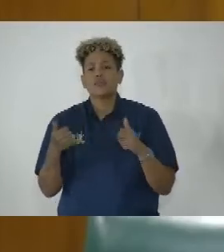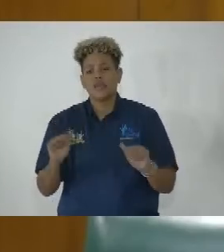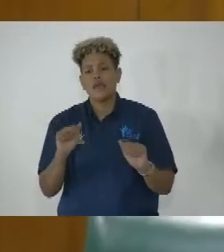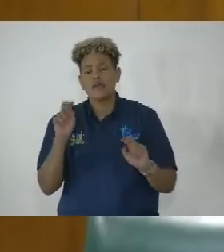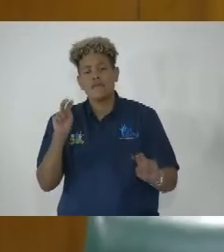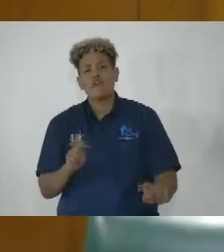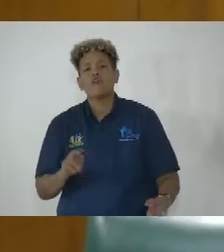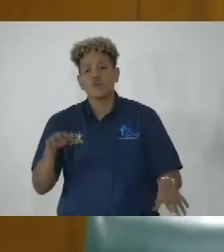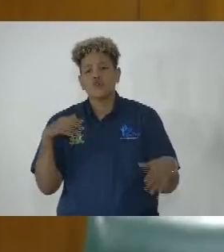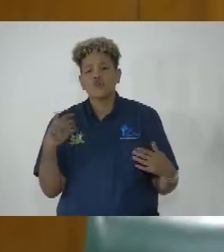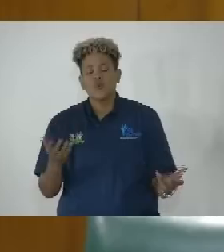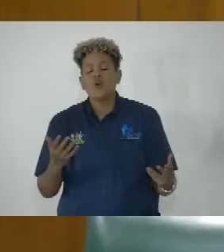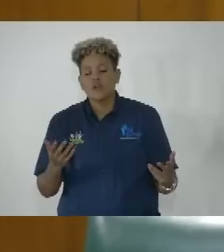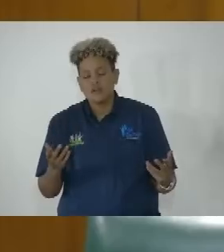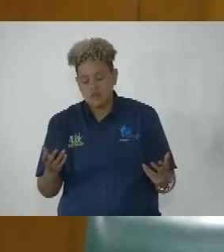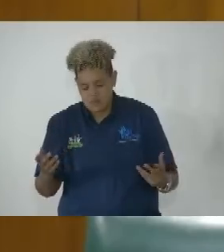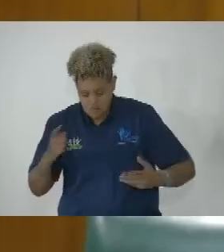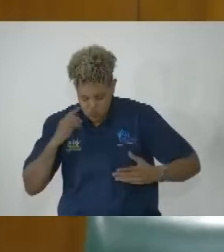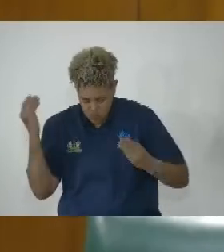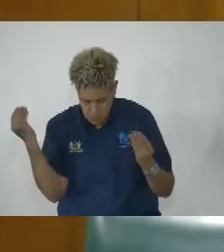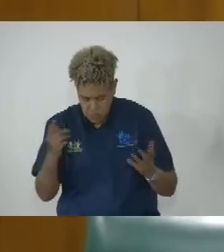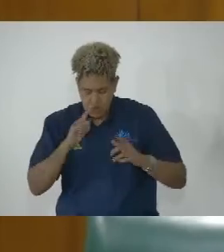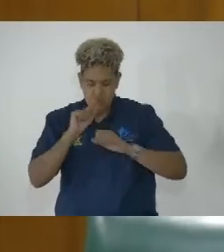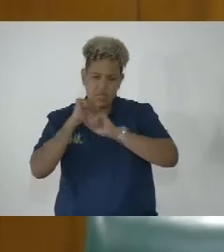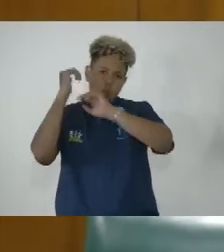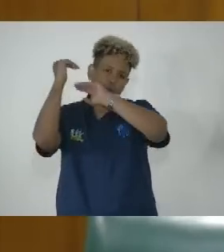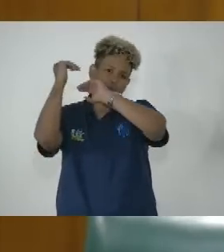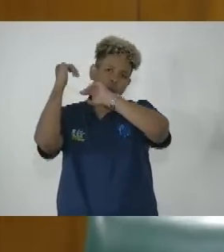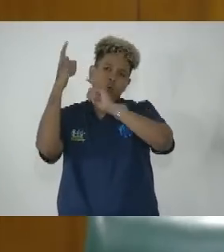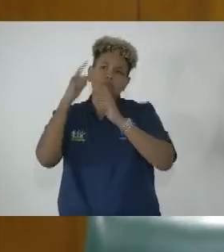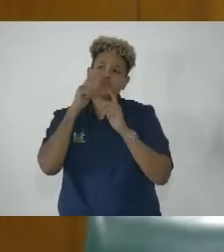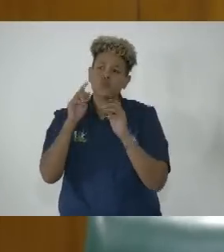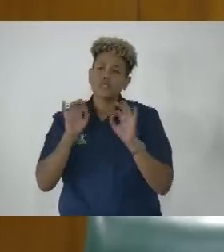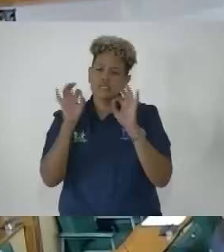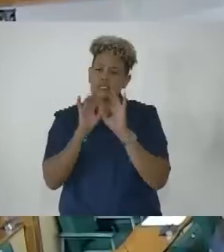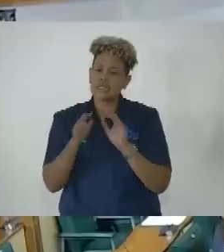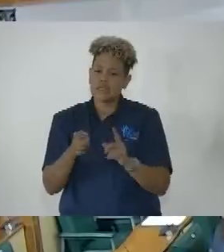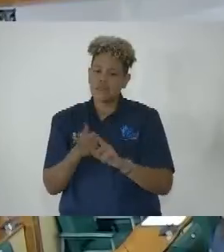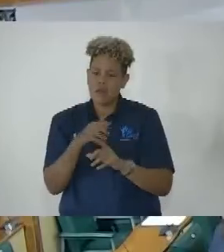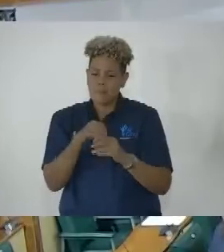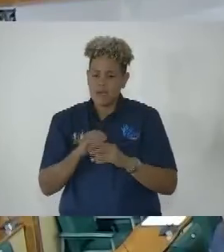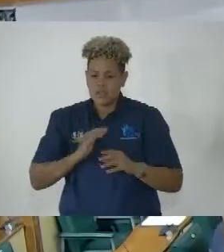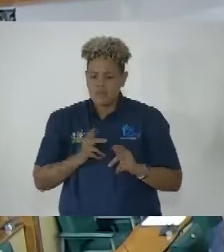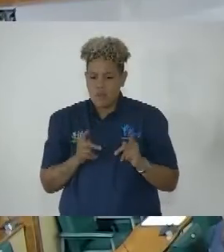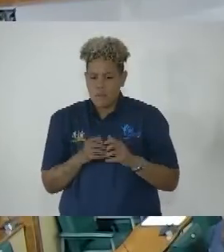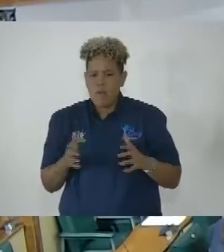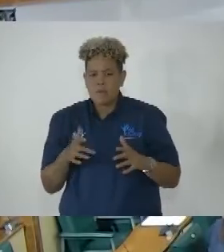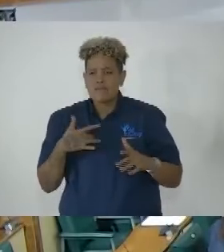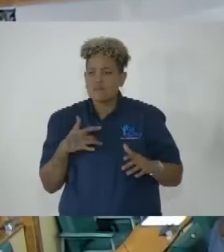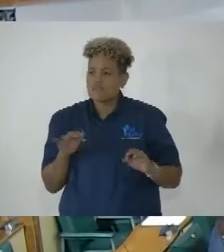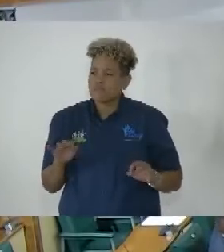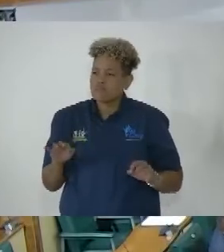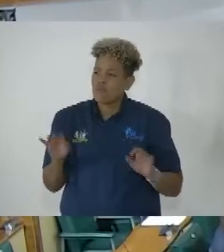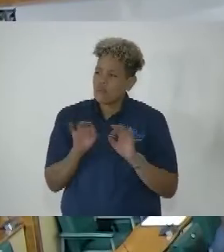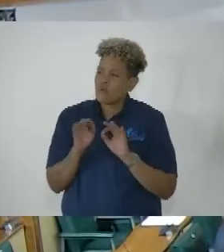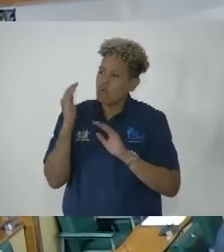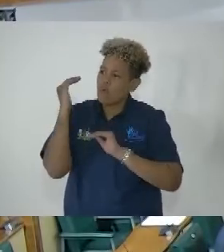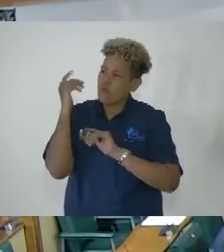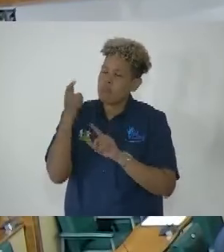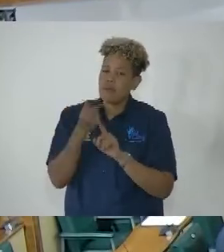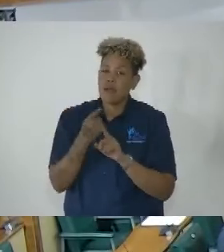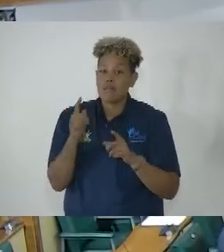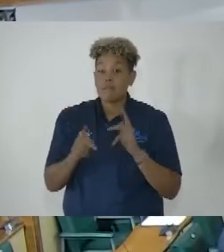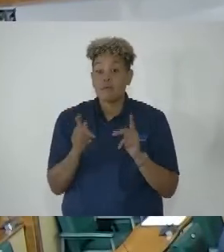to bring hope to a very significant part of our population. And the persons